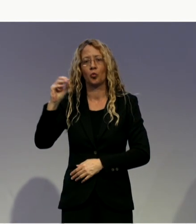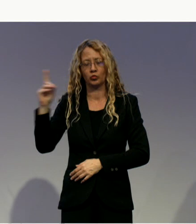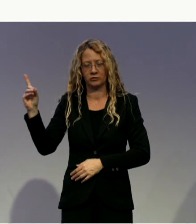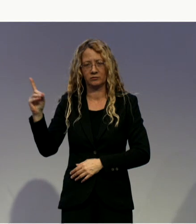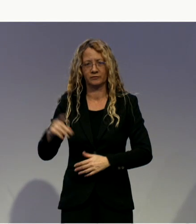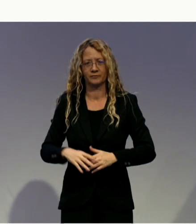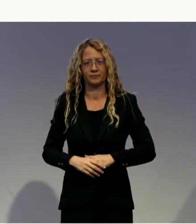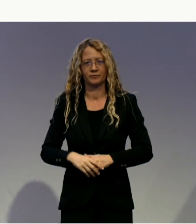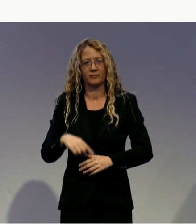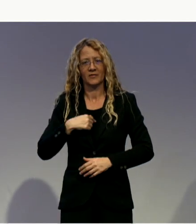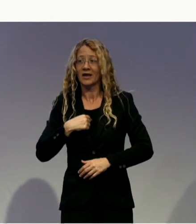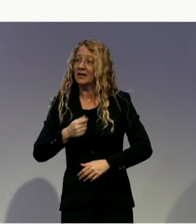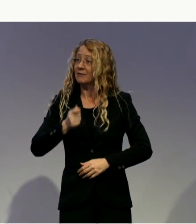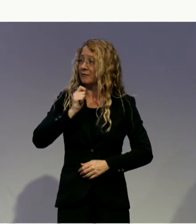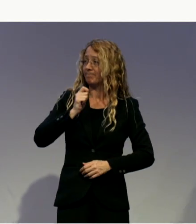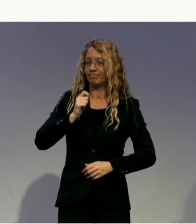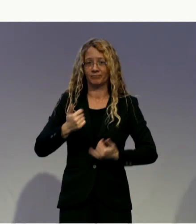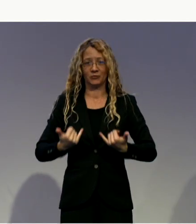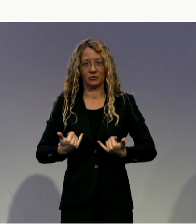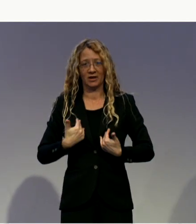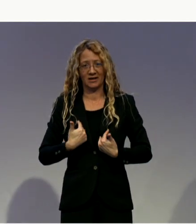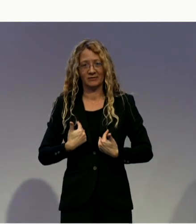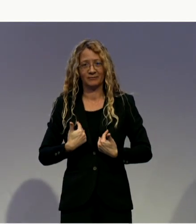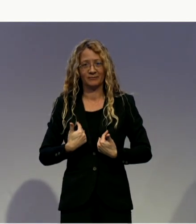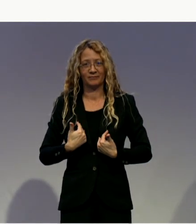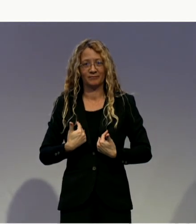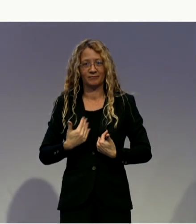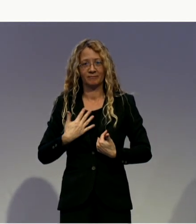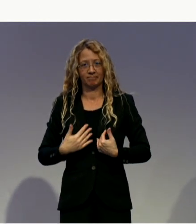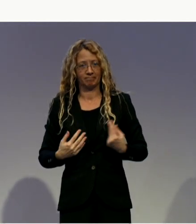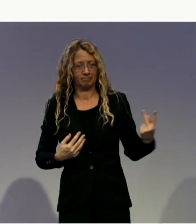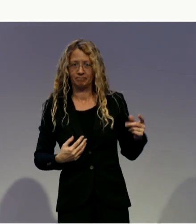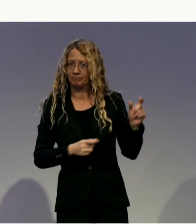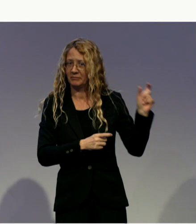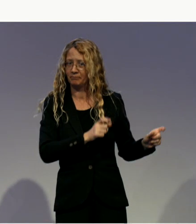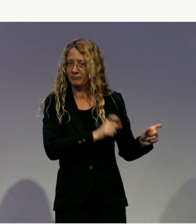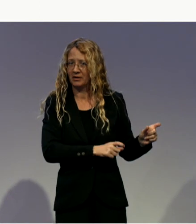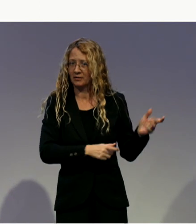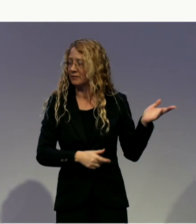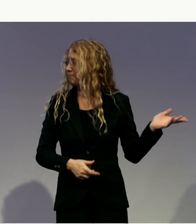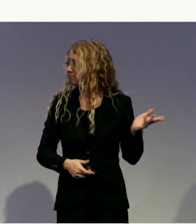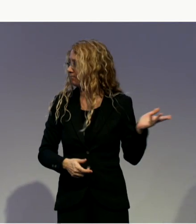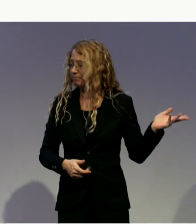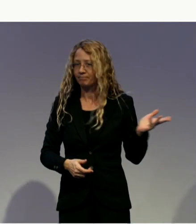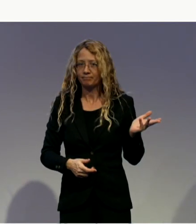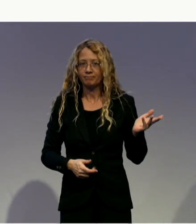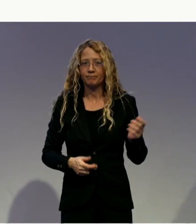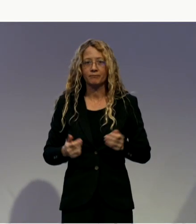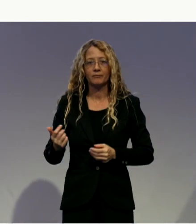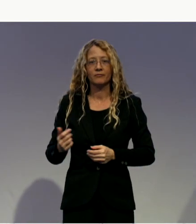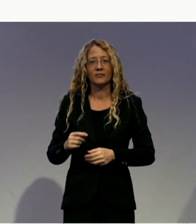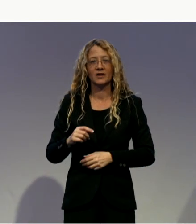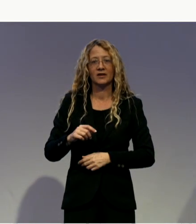I'm going to ask my panelists to identify themselves, and I'm going to start with Isaac. I'm Isaac Zablocki from